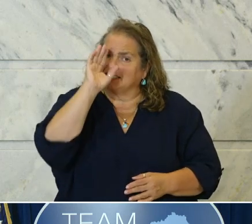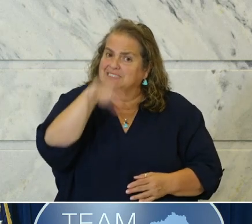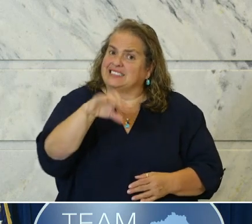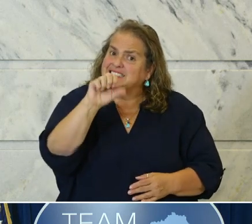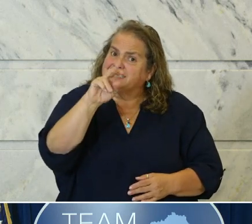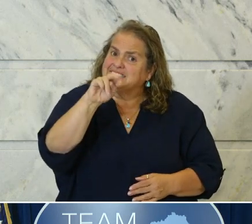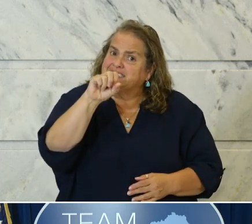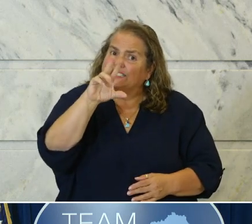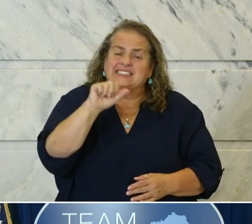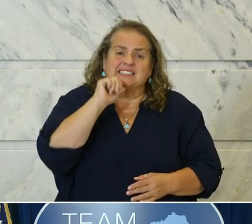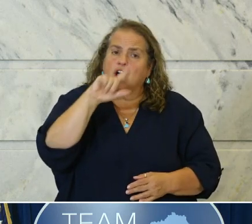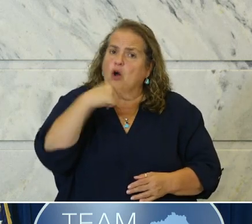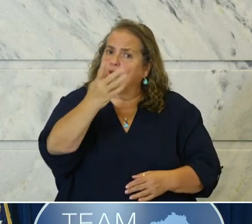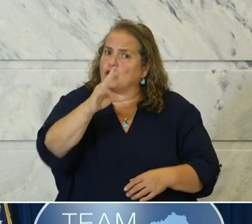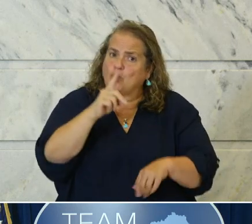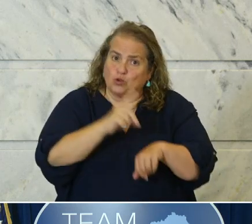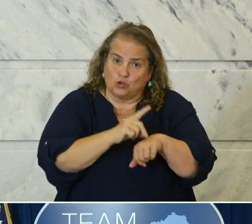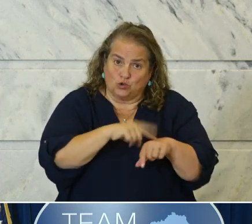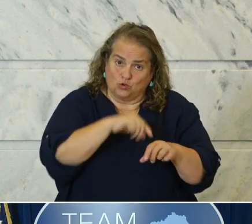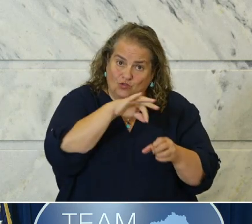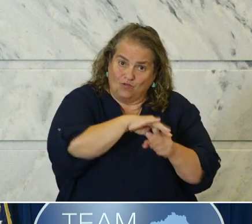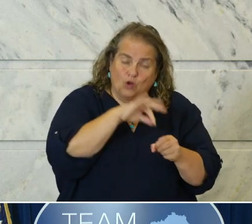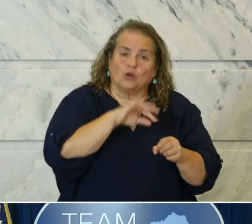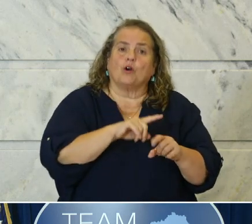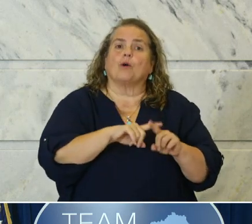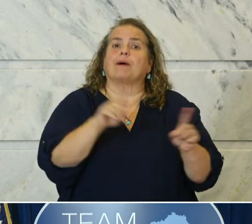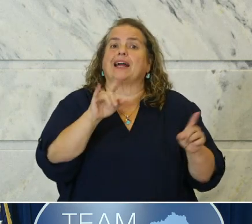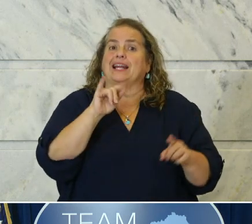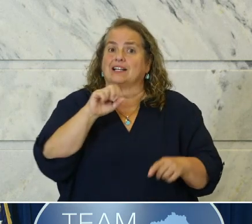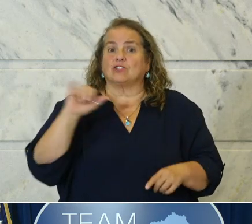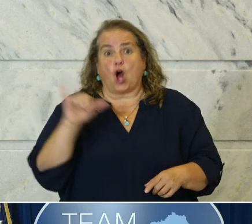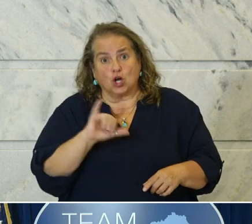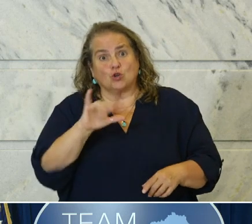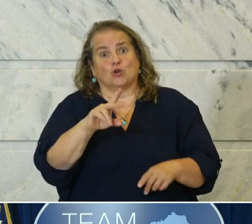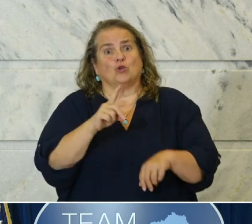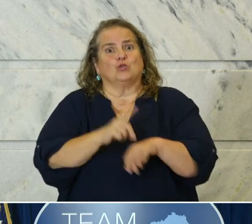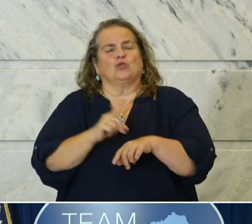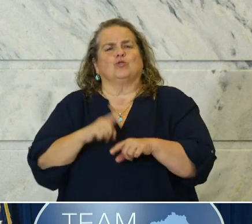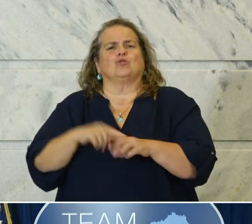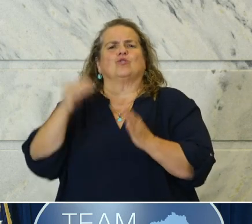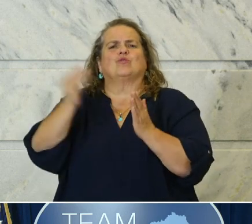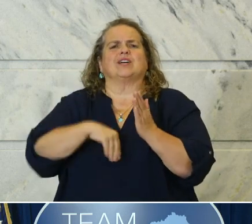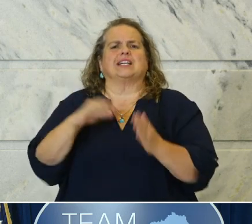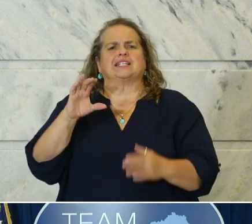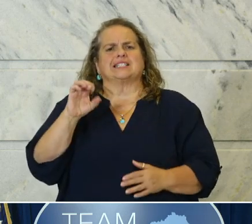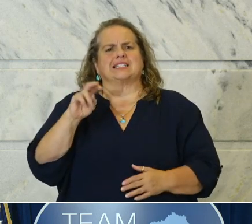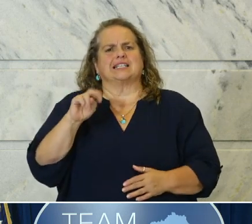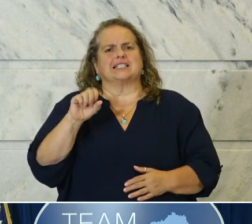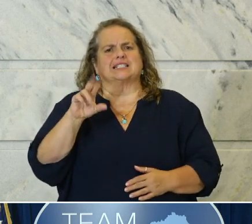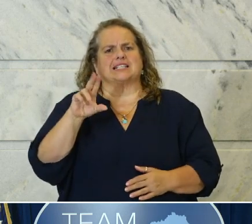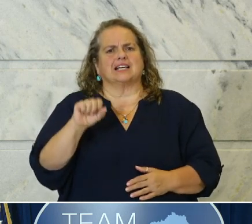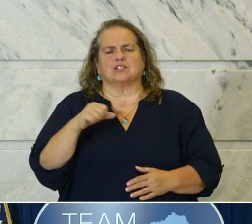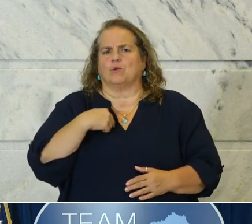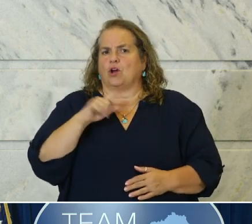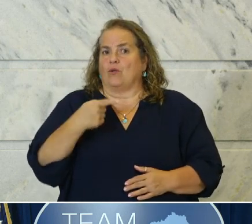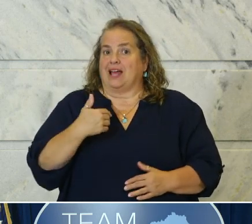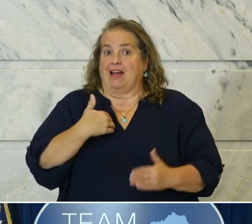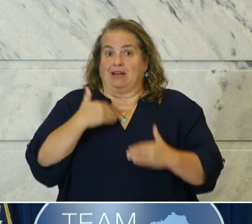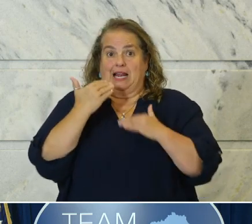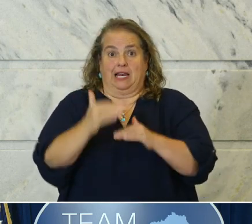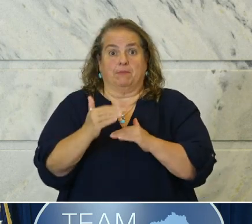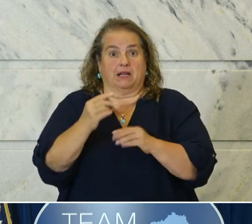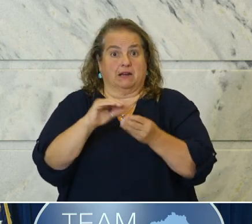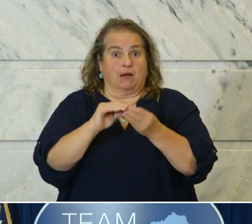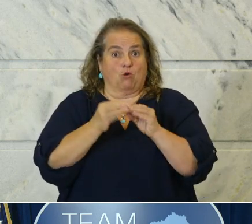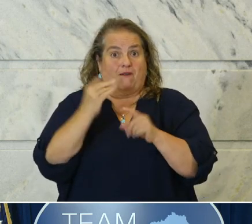duty and your patriotic duty to vote, which it certainly is, but also to fill out the census. We only have a limited number of days